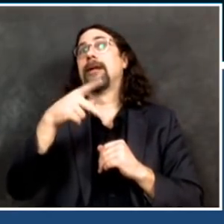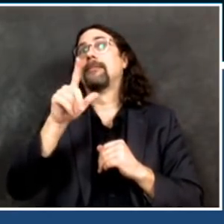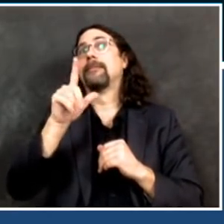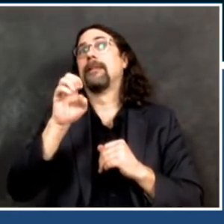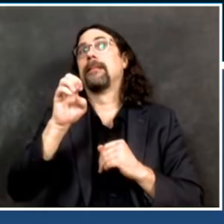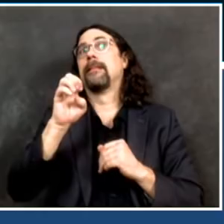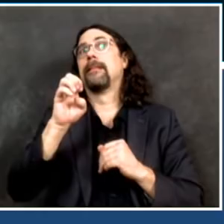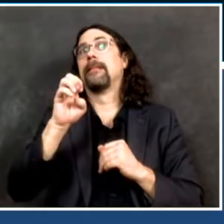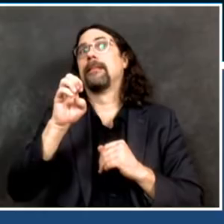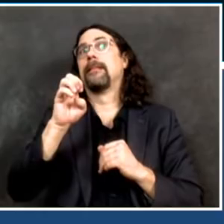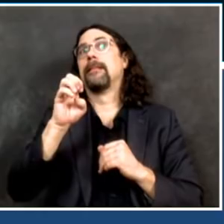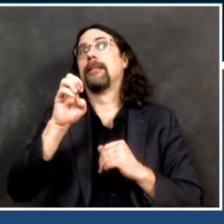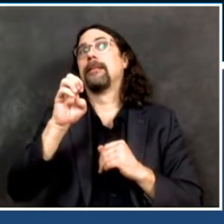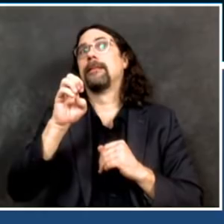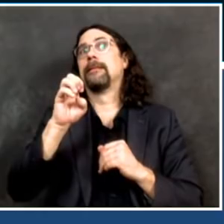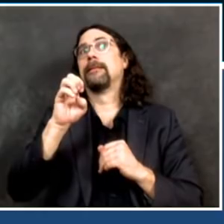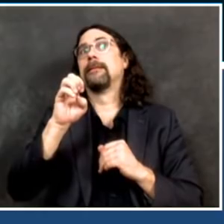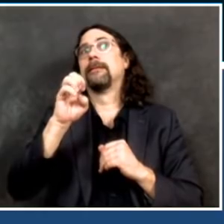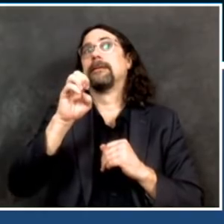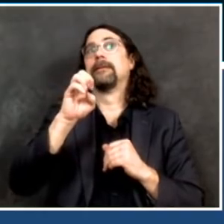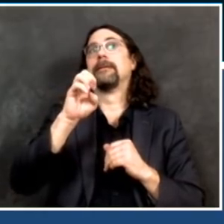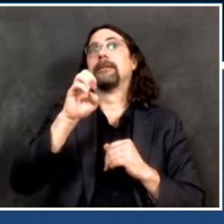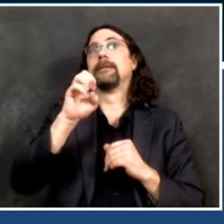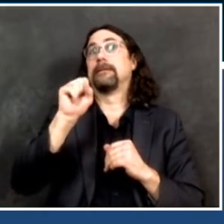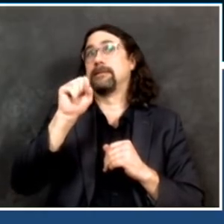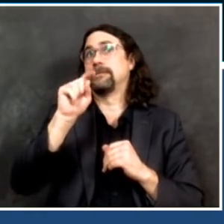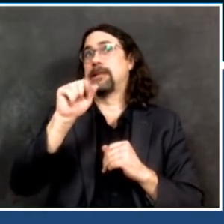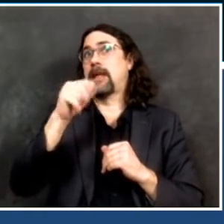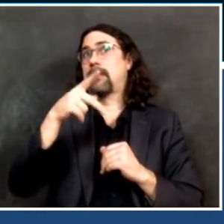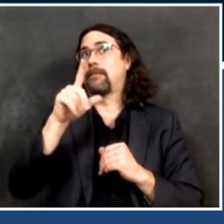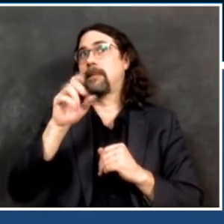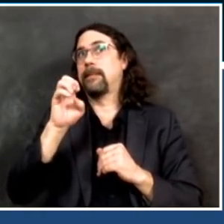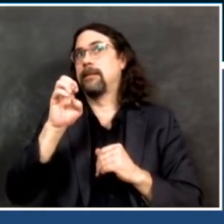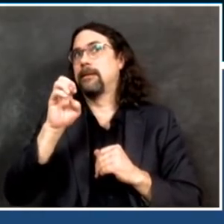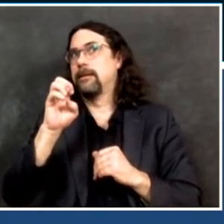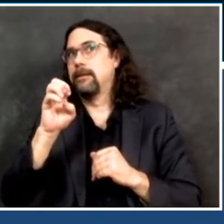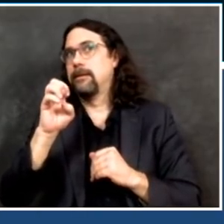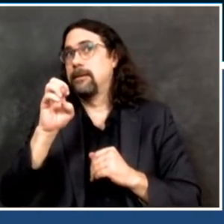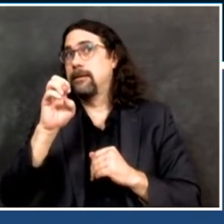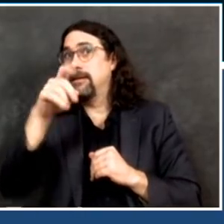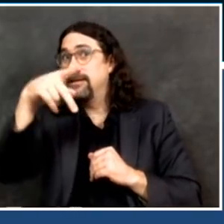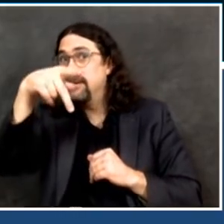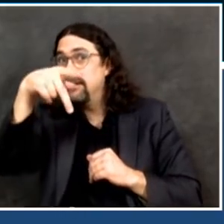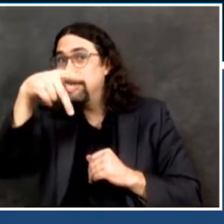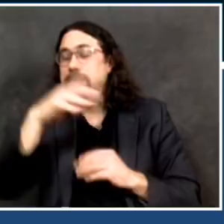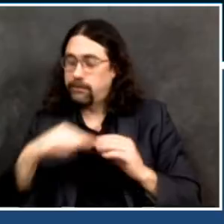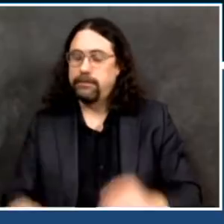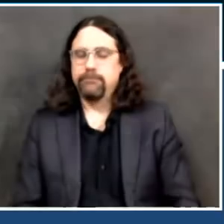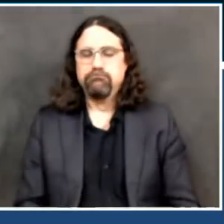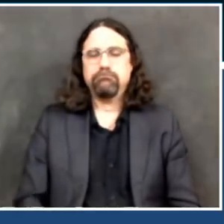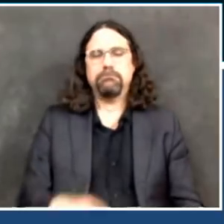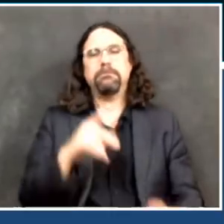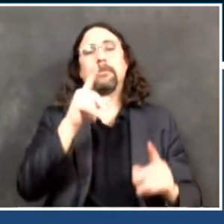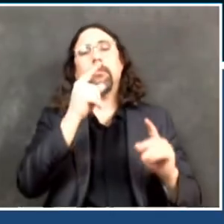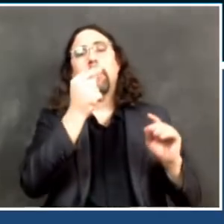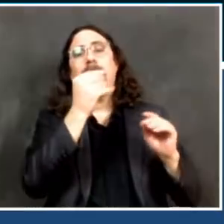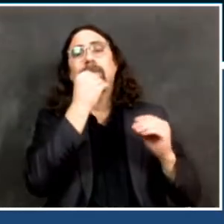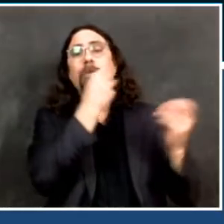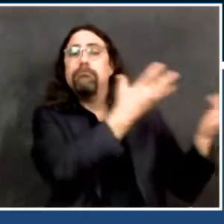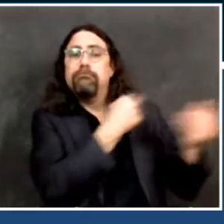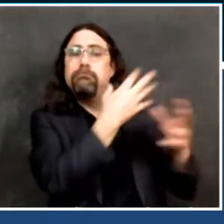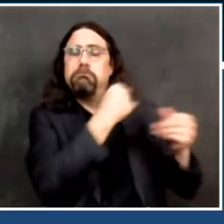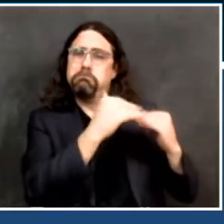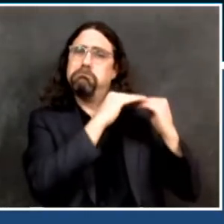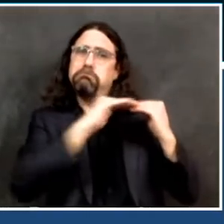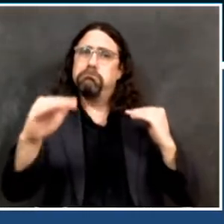of the most vulnerable. So we have $50 million invested, and we will be purchasing 18 million